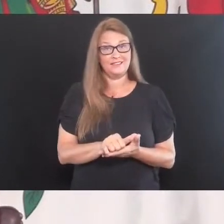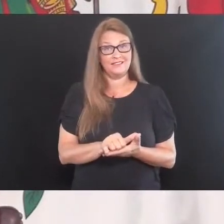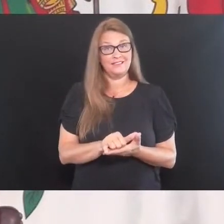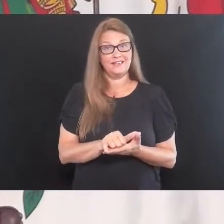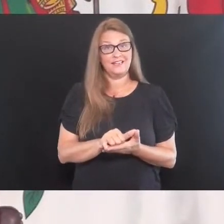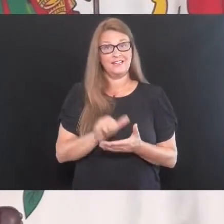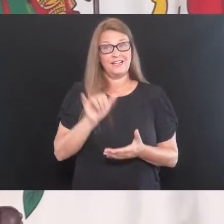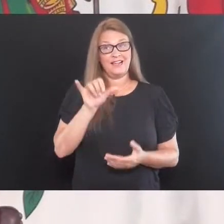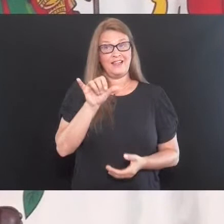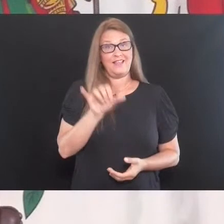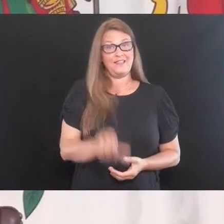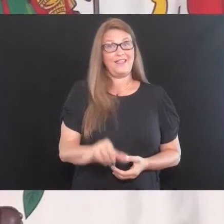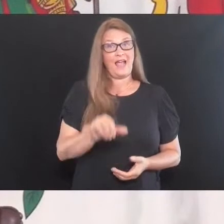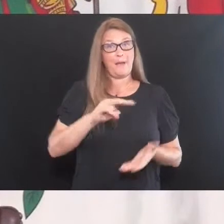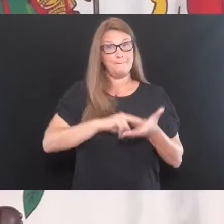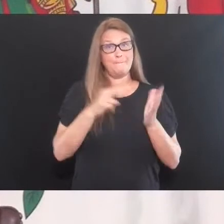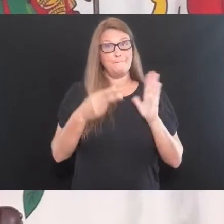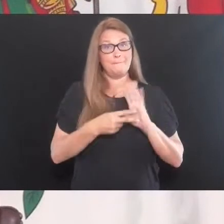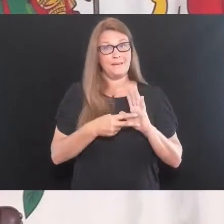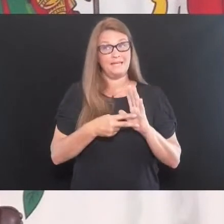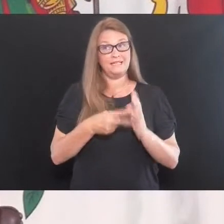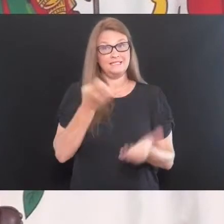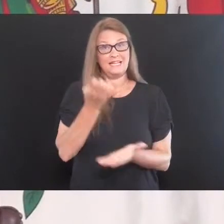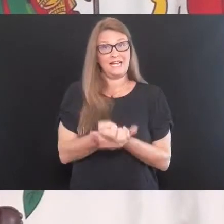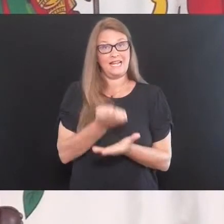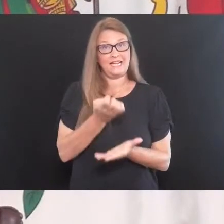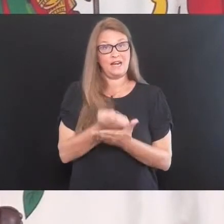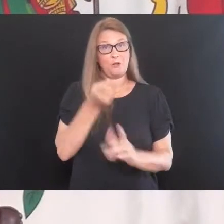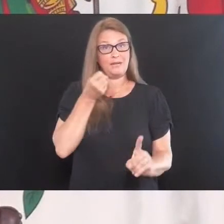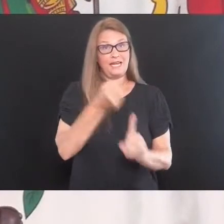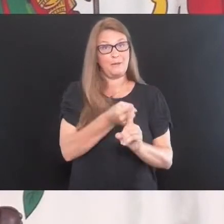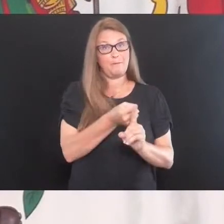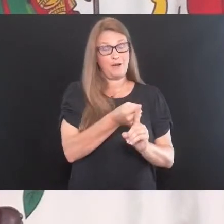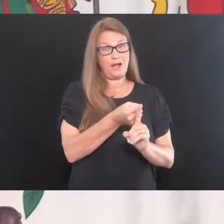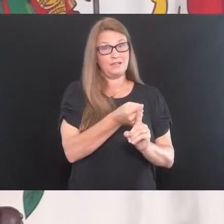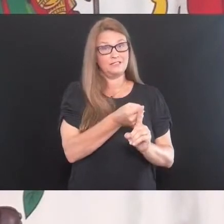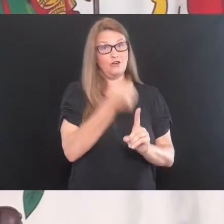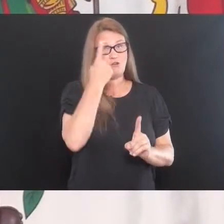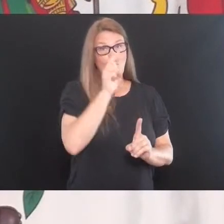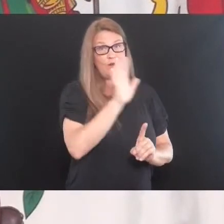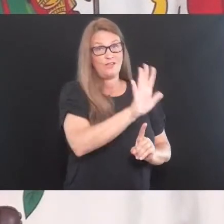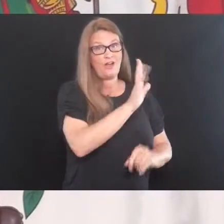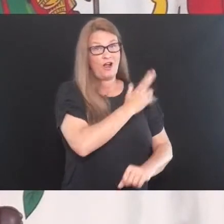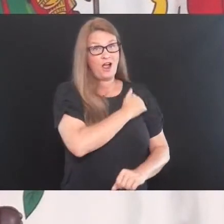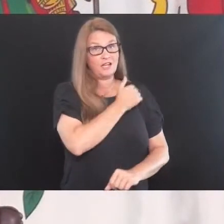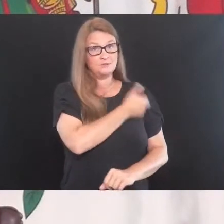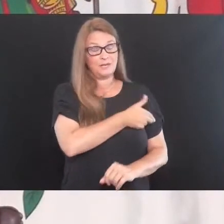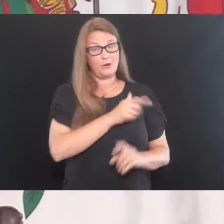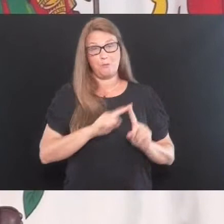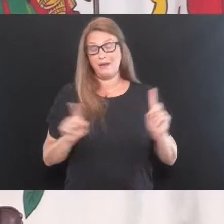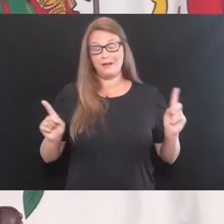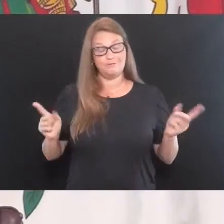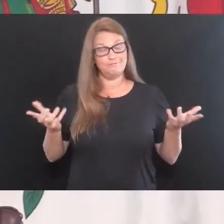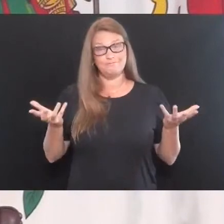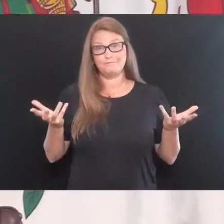on the verge of doing that, that's going to have an economic impact to that hospital like you can't imagine. But